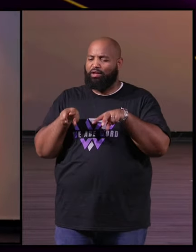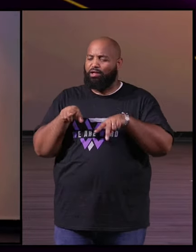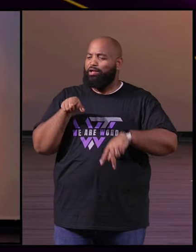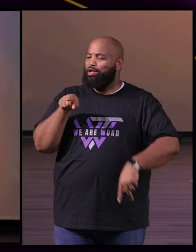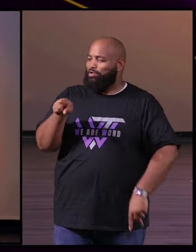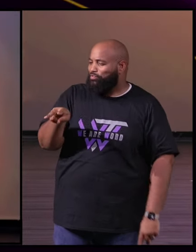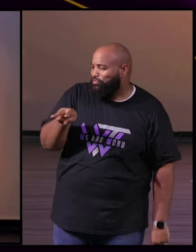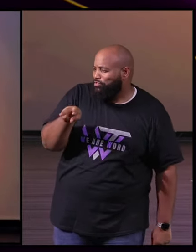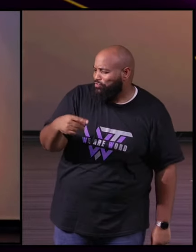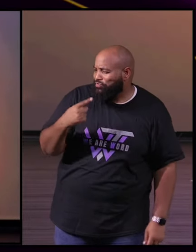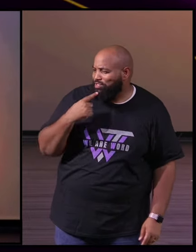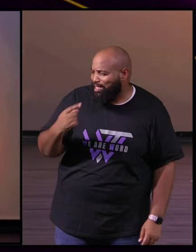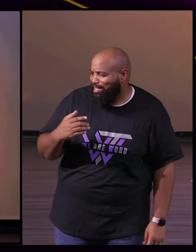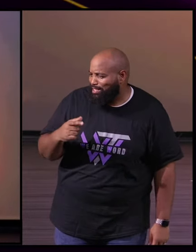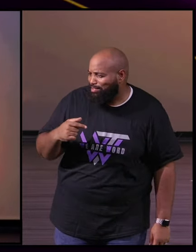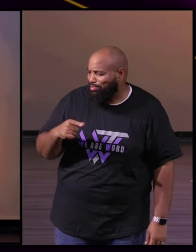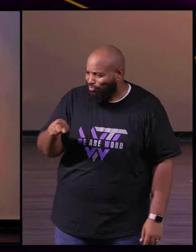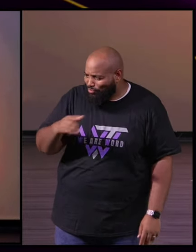be all that in me.